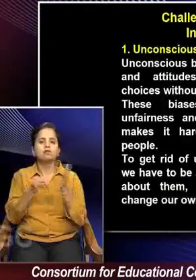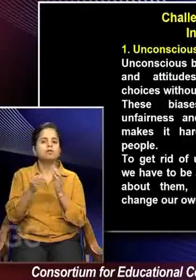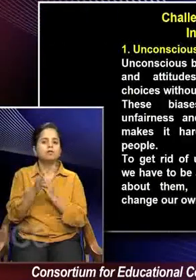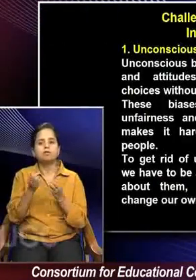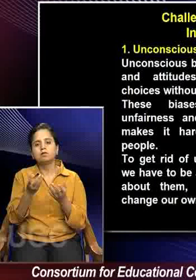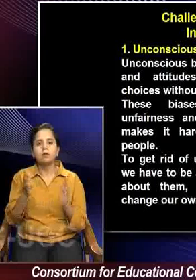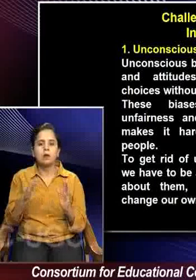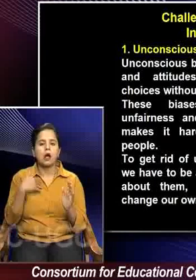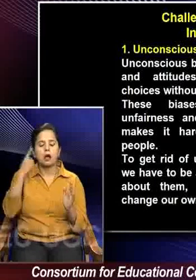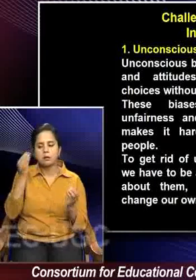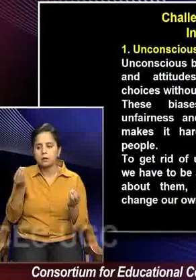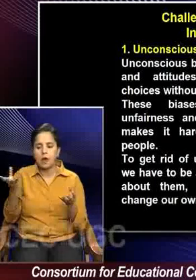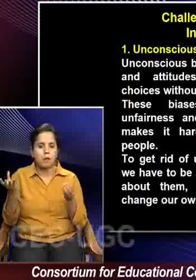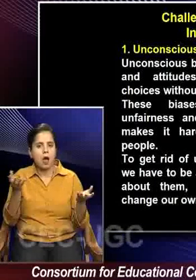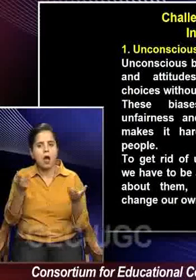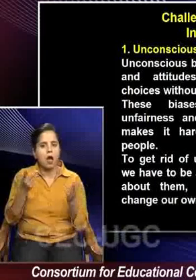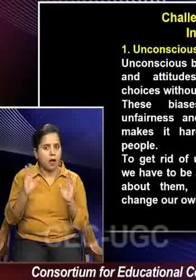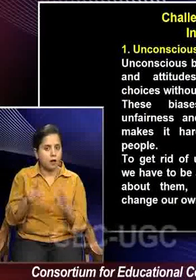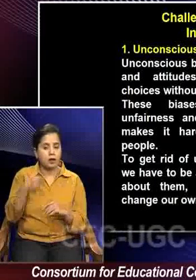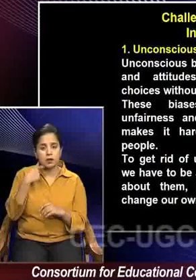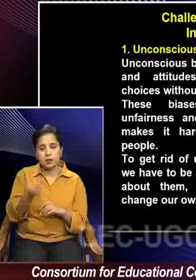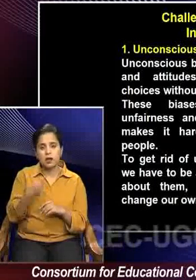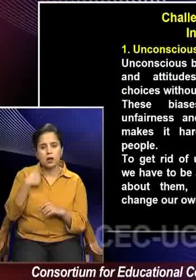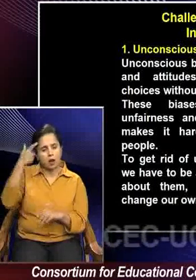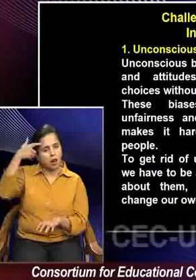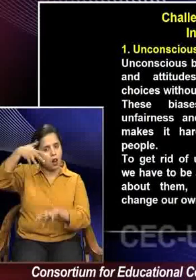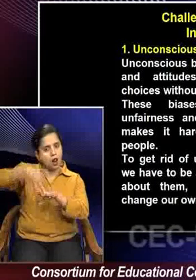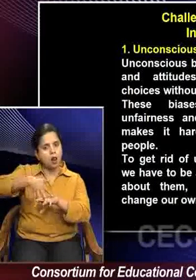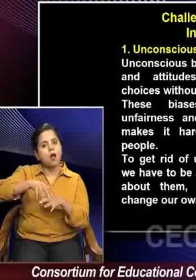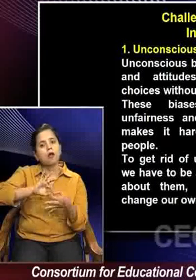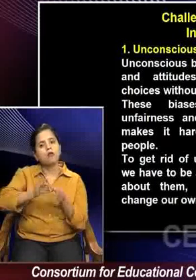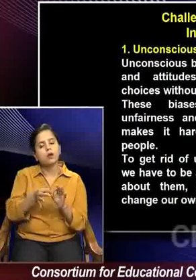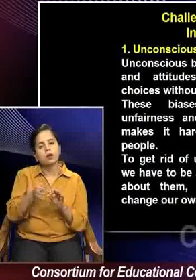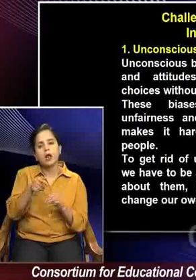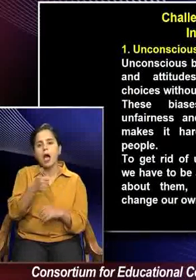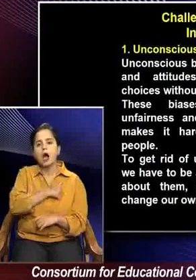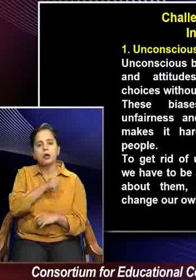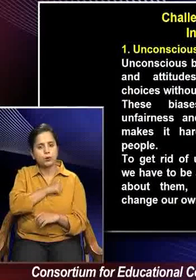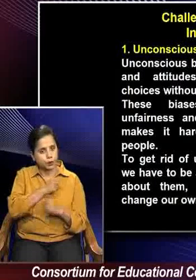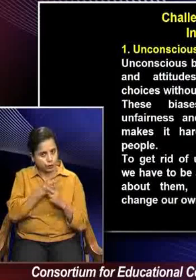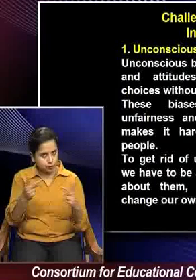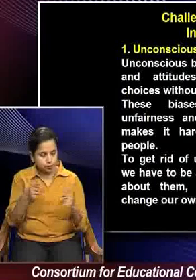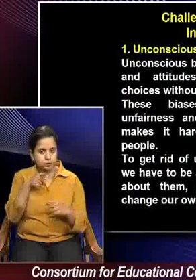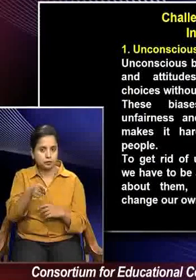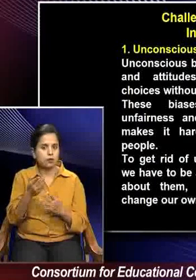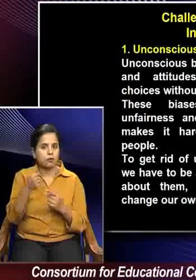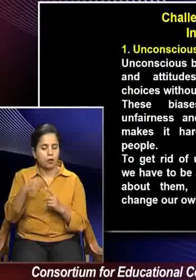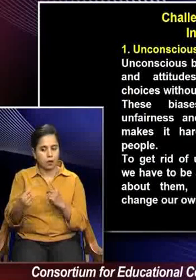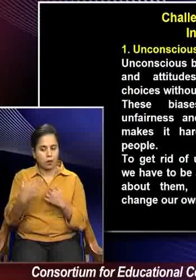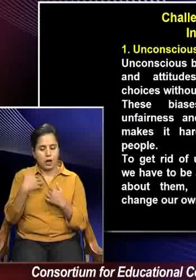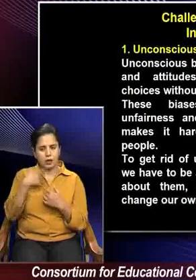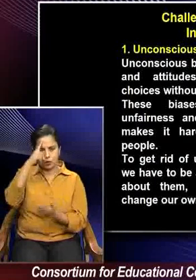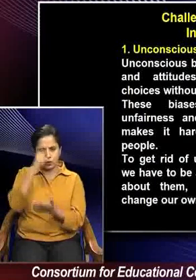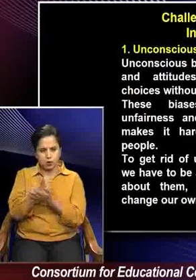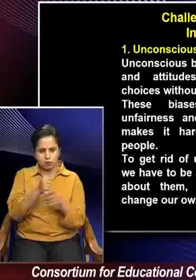unconscious biasness which are called as the prejudice and the attitude that affect our